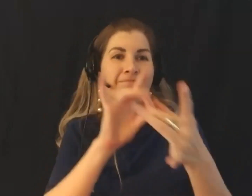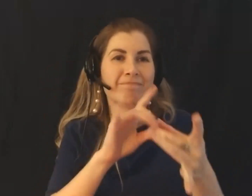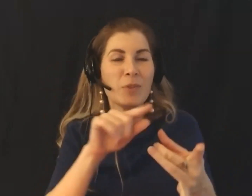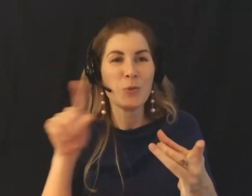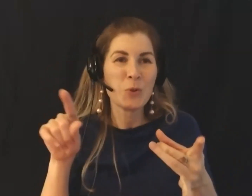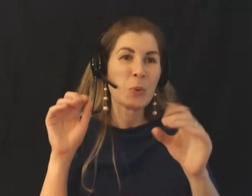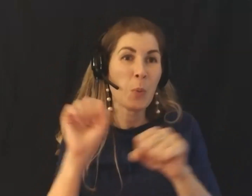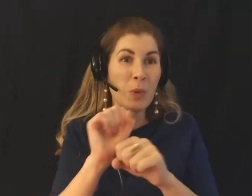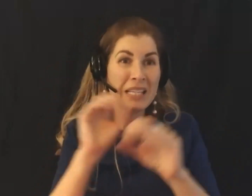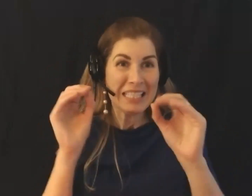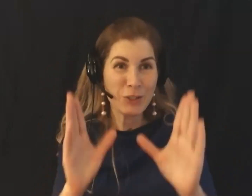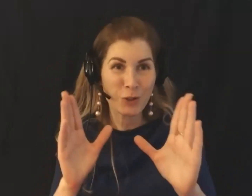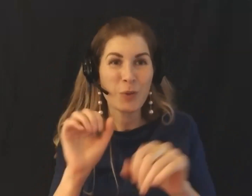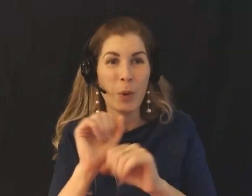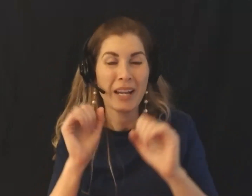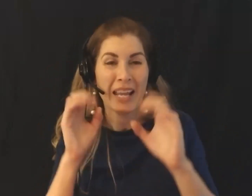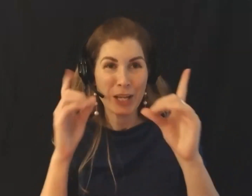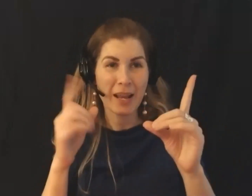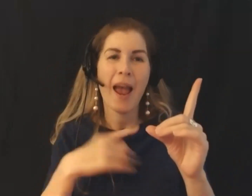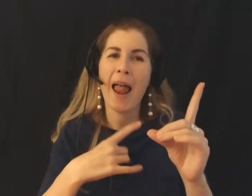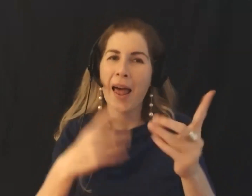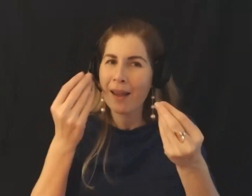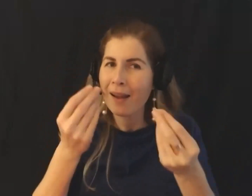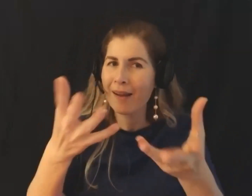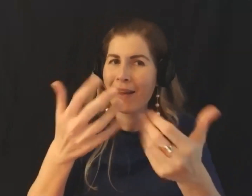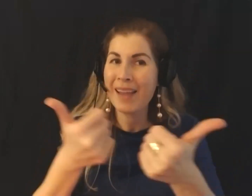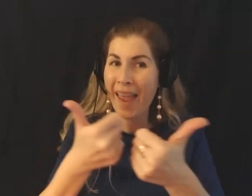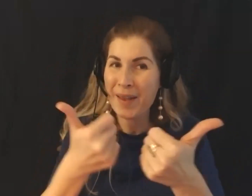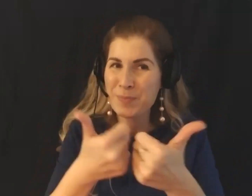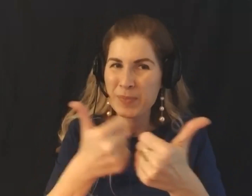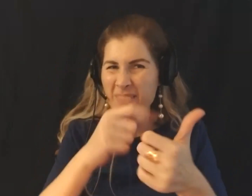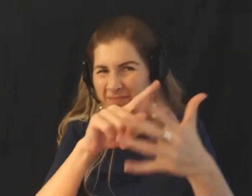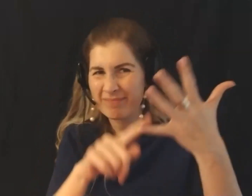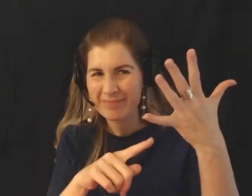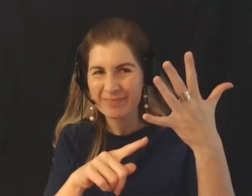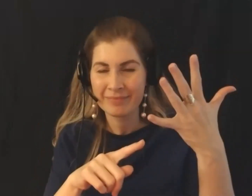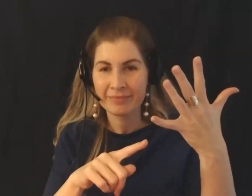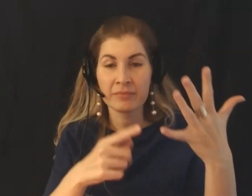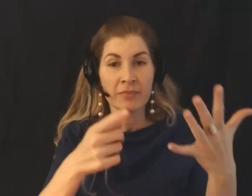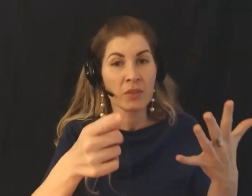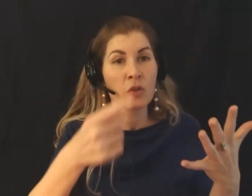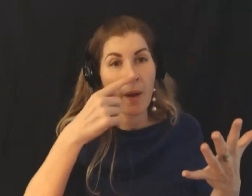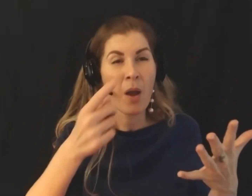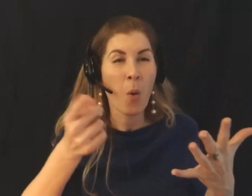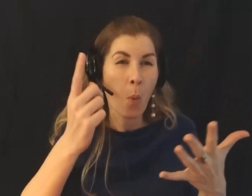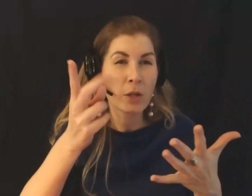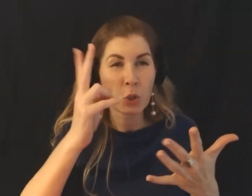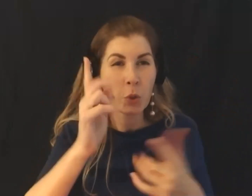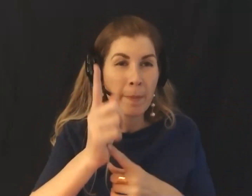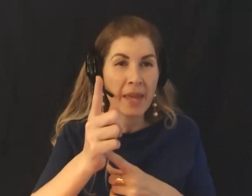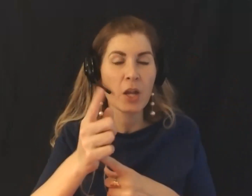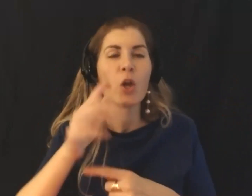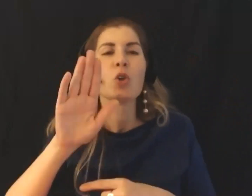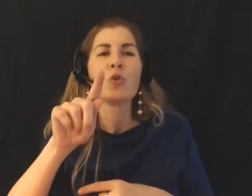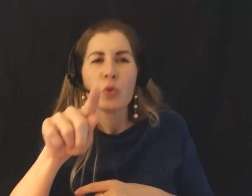theater during this time, is sharing some games. So if you guys in the chat just want to take 1 minute or two to kind of list what are some